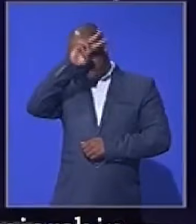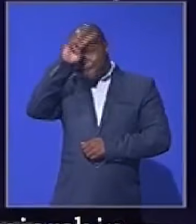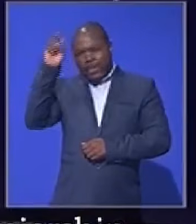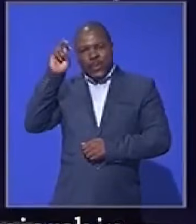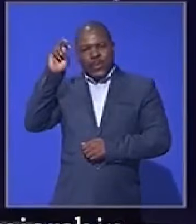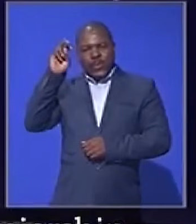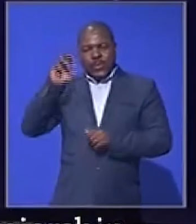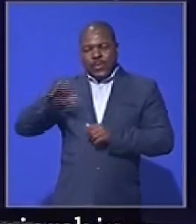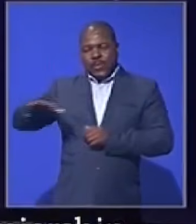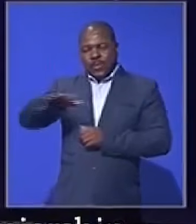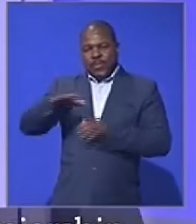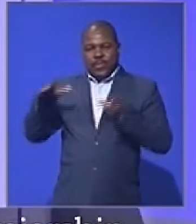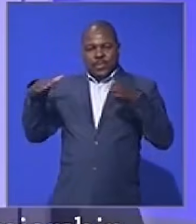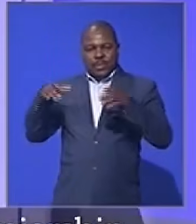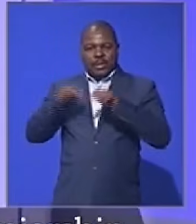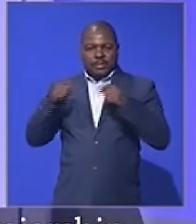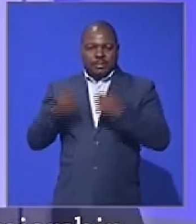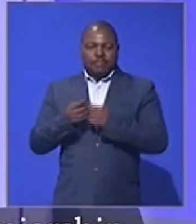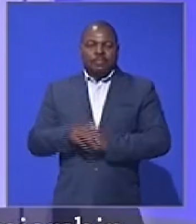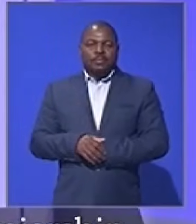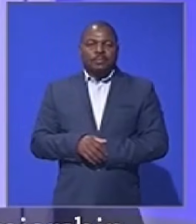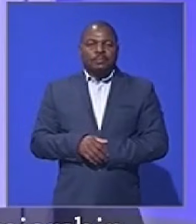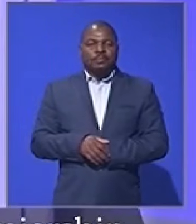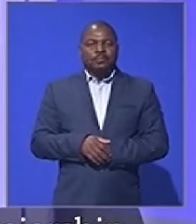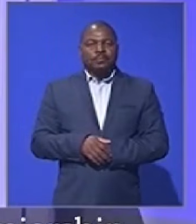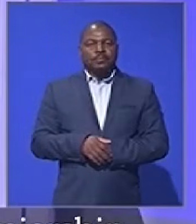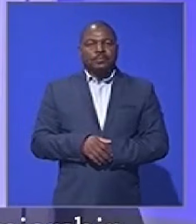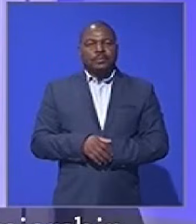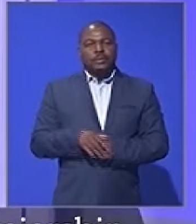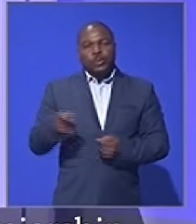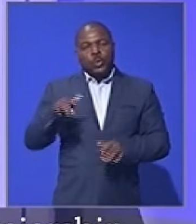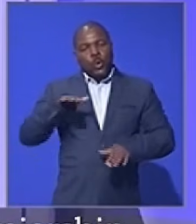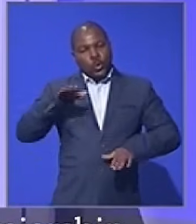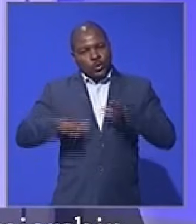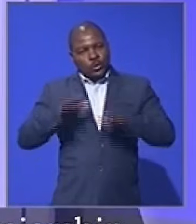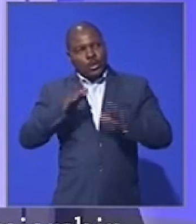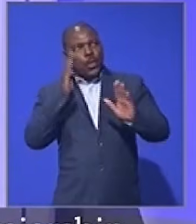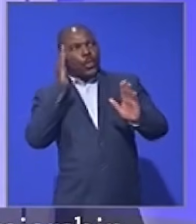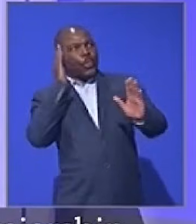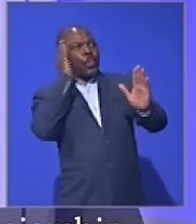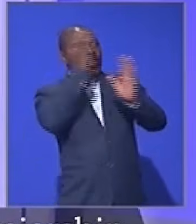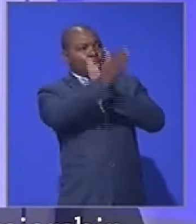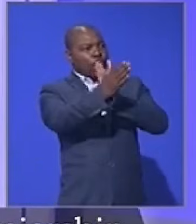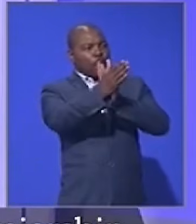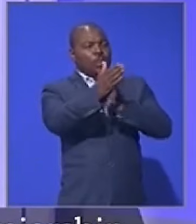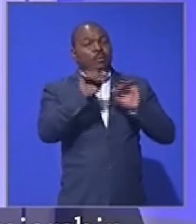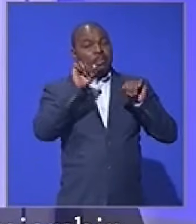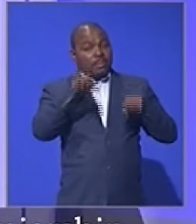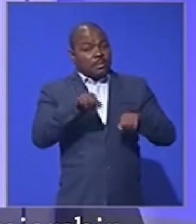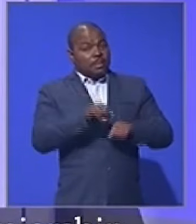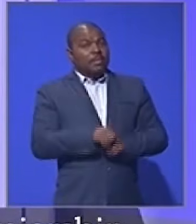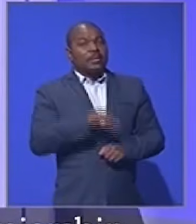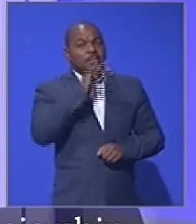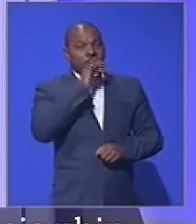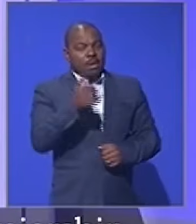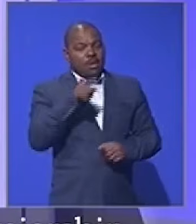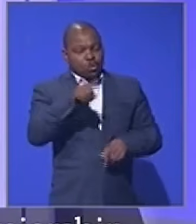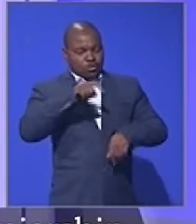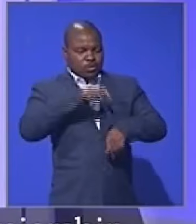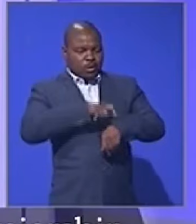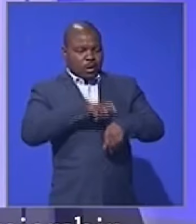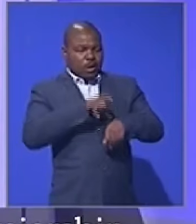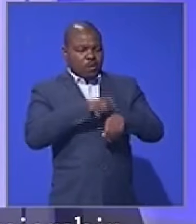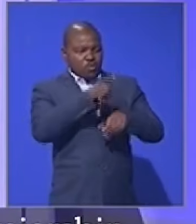kwana tša metsi. Ka ge le hweditše seo re se bitšago automatic promotion re dumela gore se se lefa nako ya